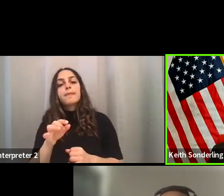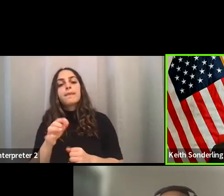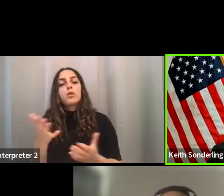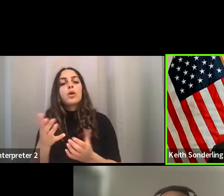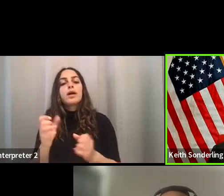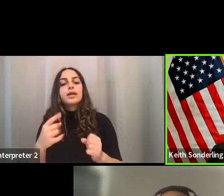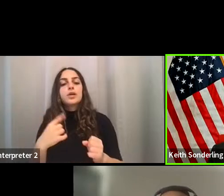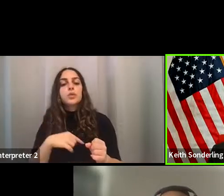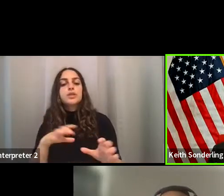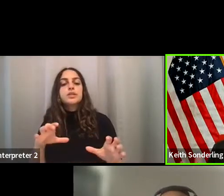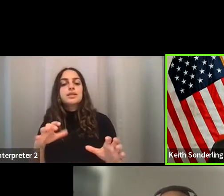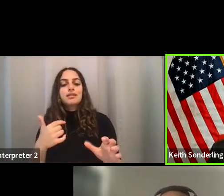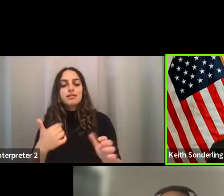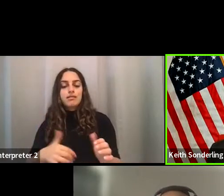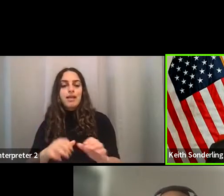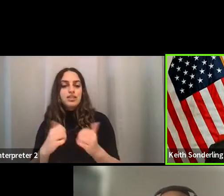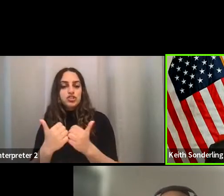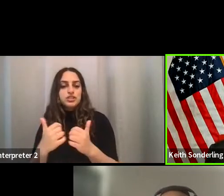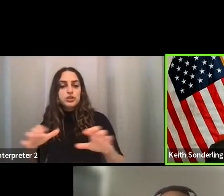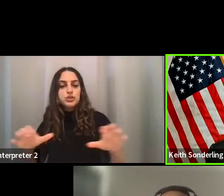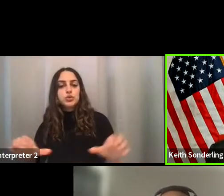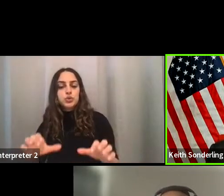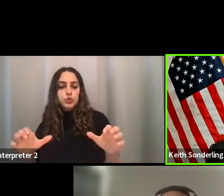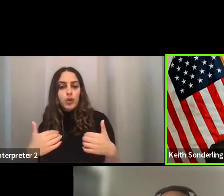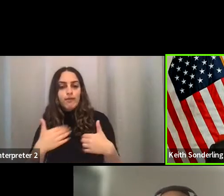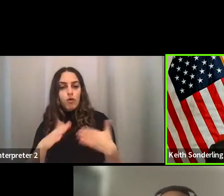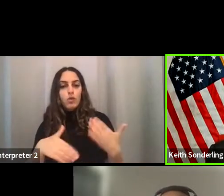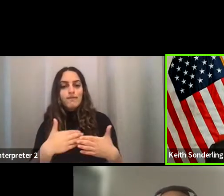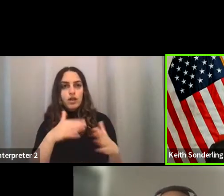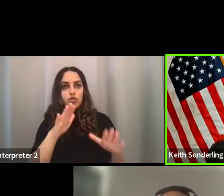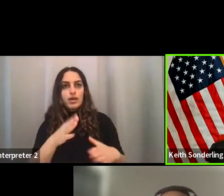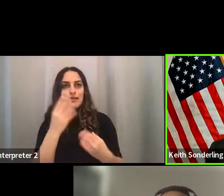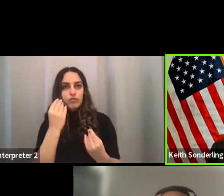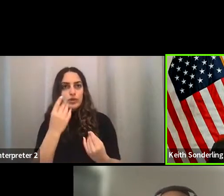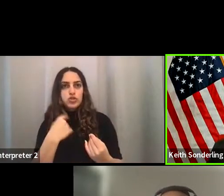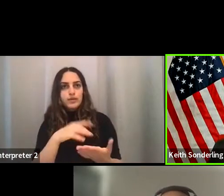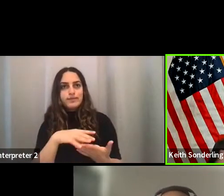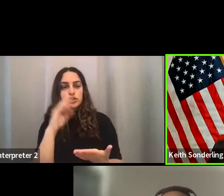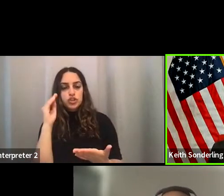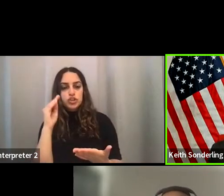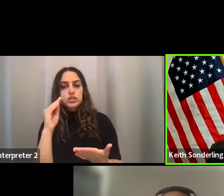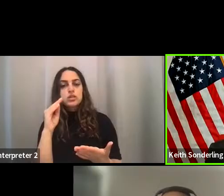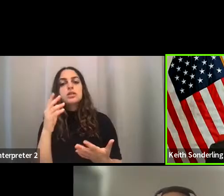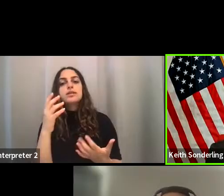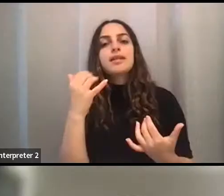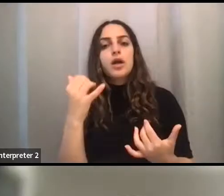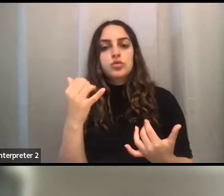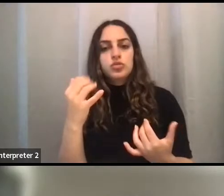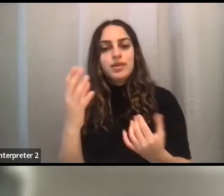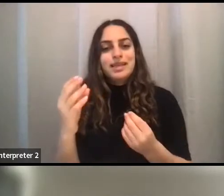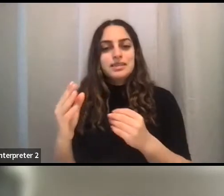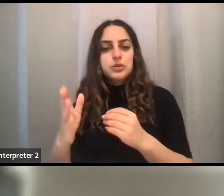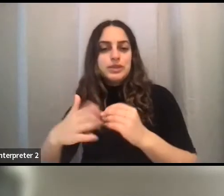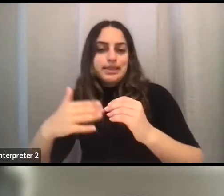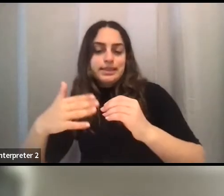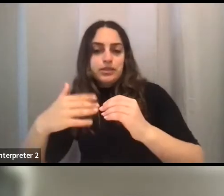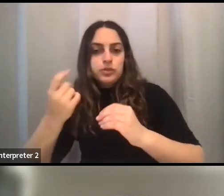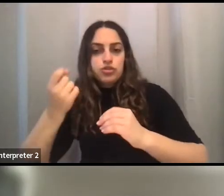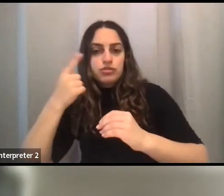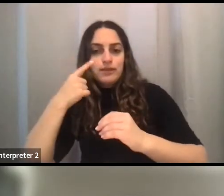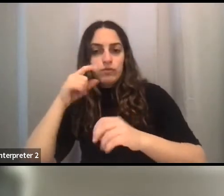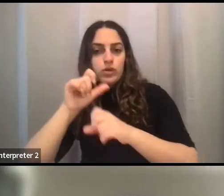do as an agency to then take all that great information you learned and then make it into digestible guidance for employees